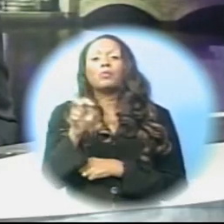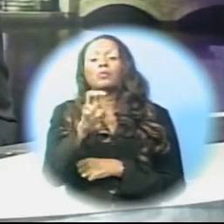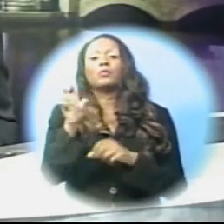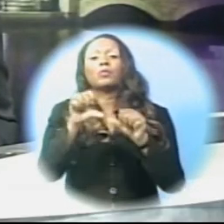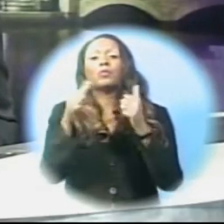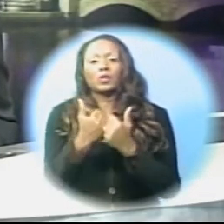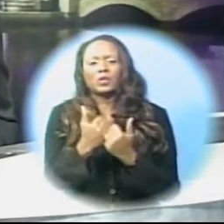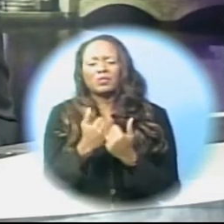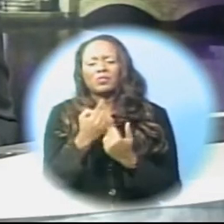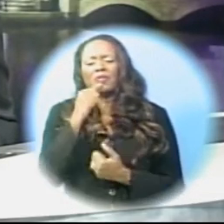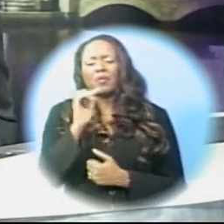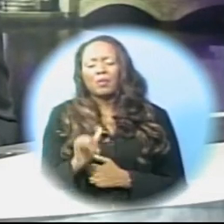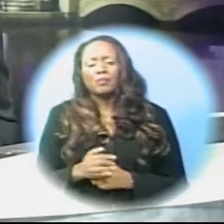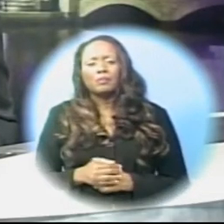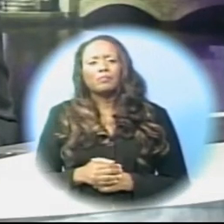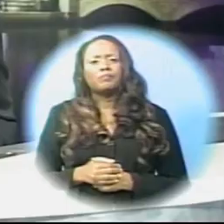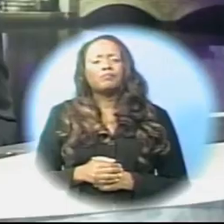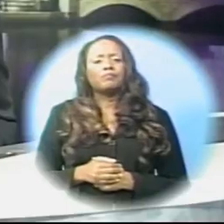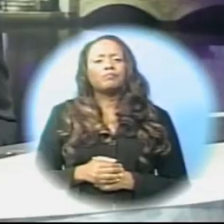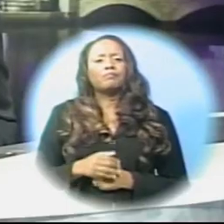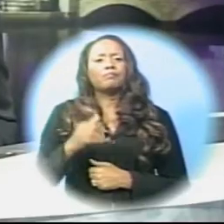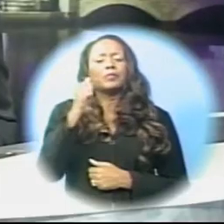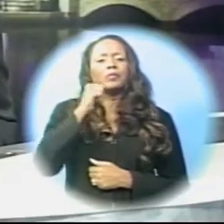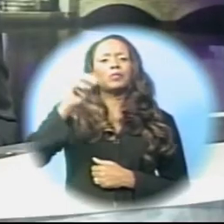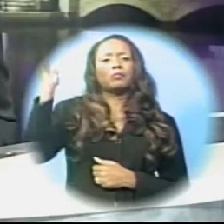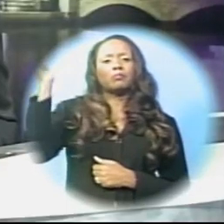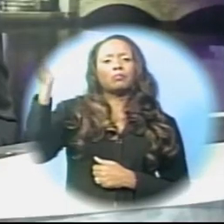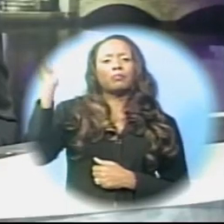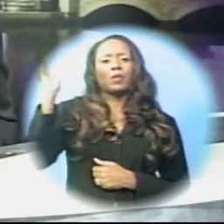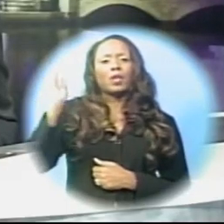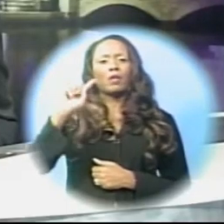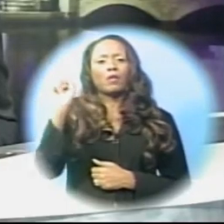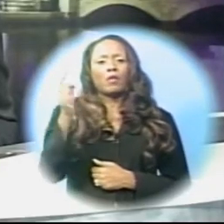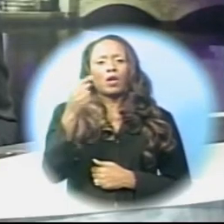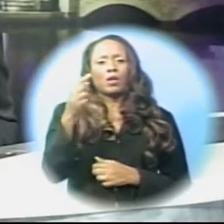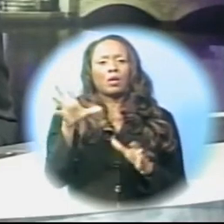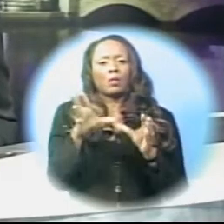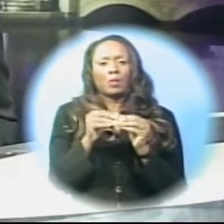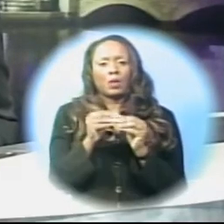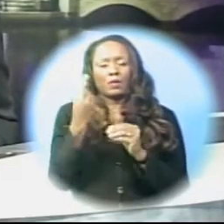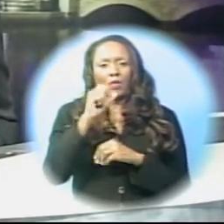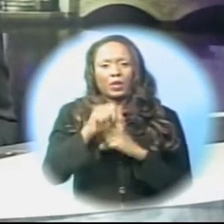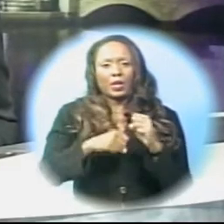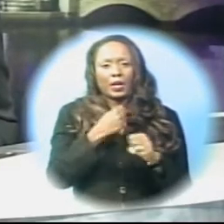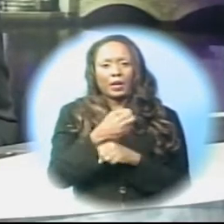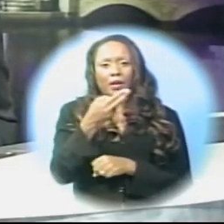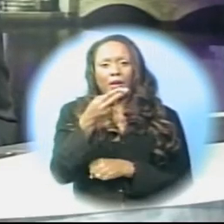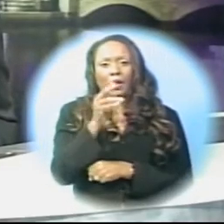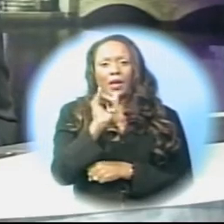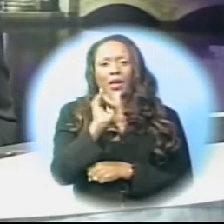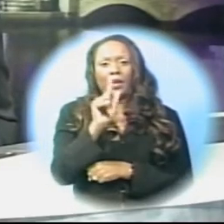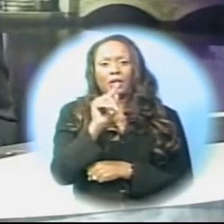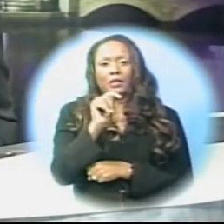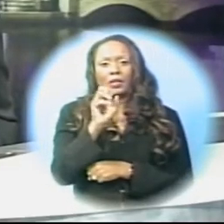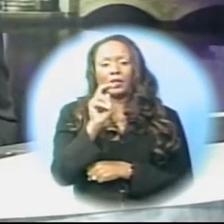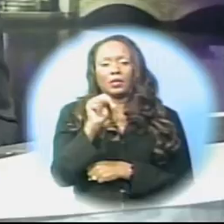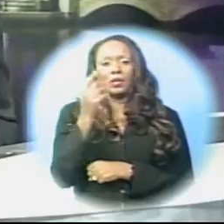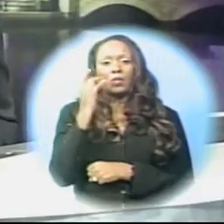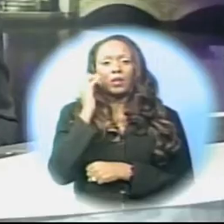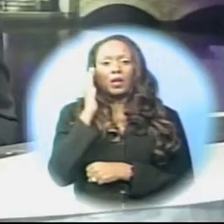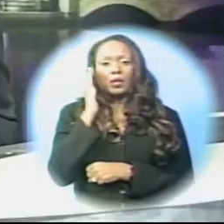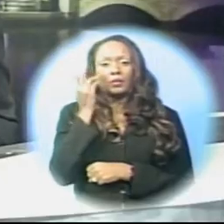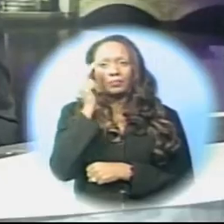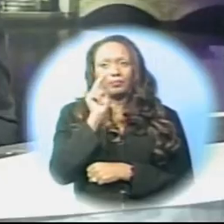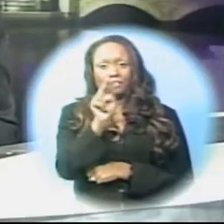Association, Sue Springer. She was speaking at the association's first quarterly meeting for the year at the Hilton Hotel. Peter Thorne has